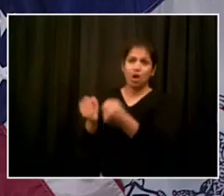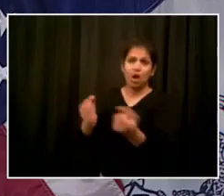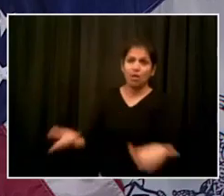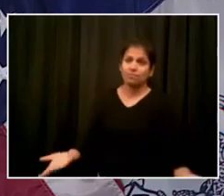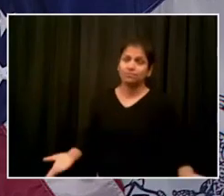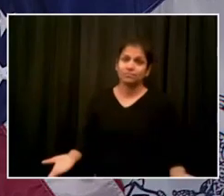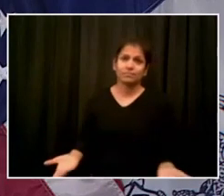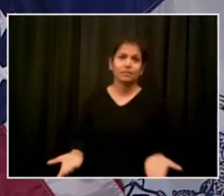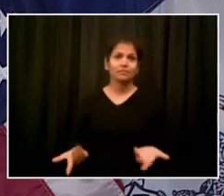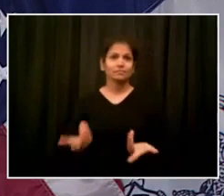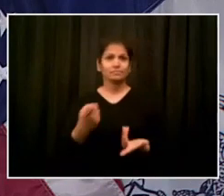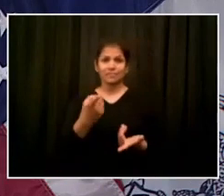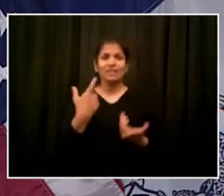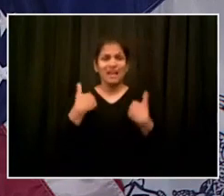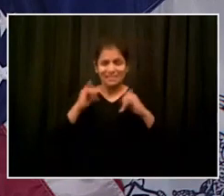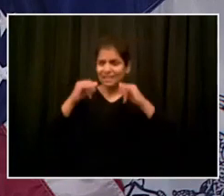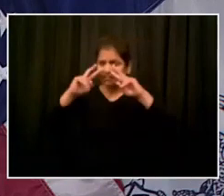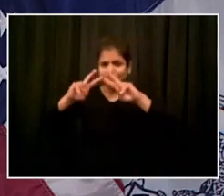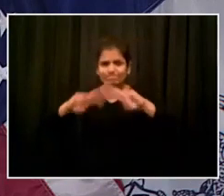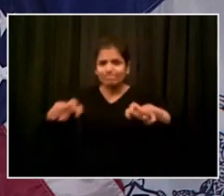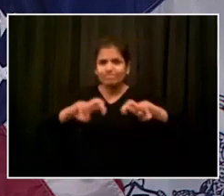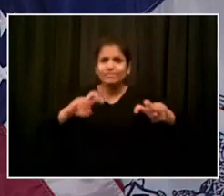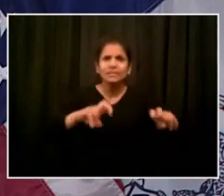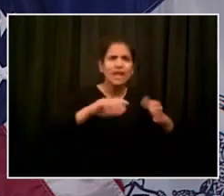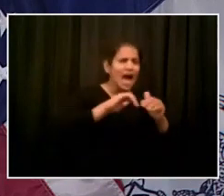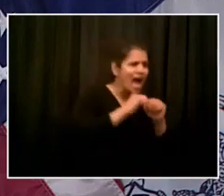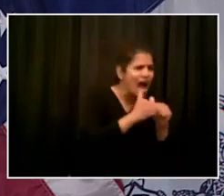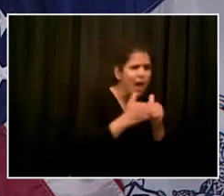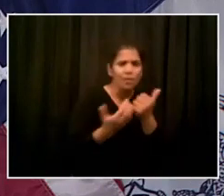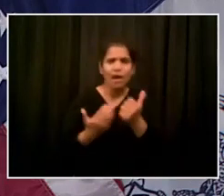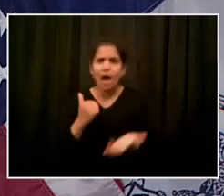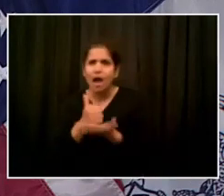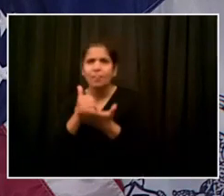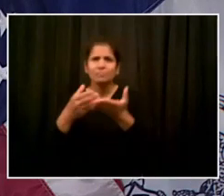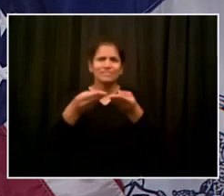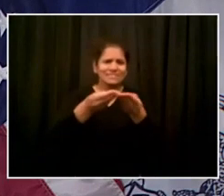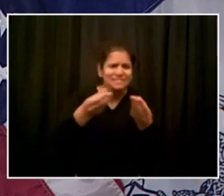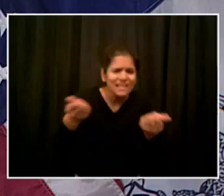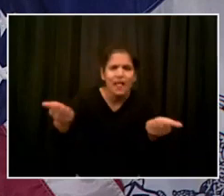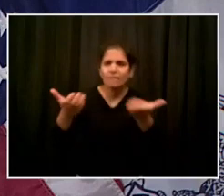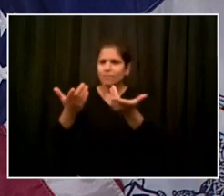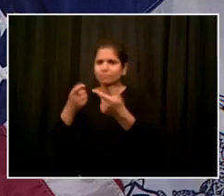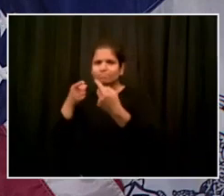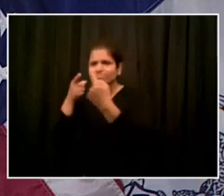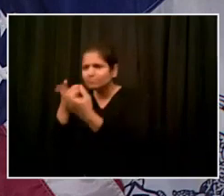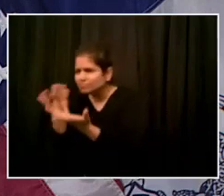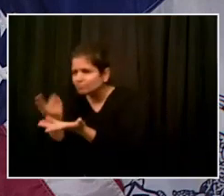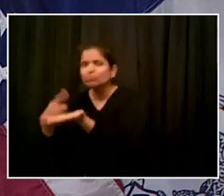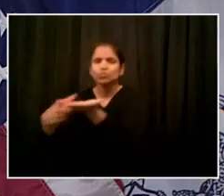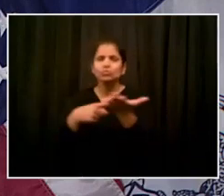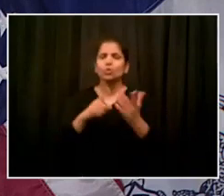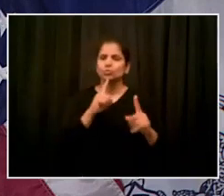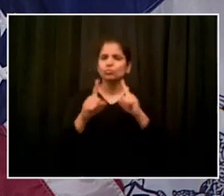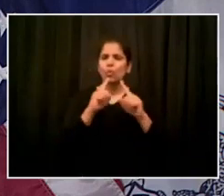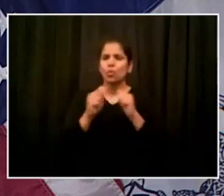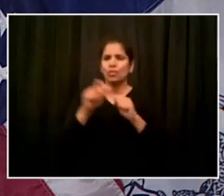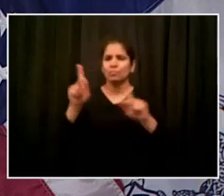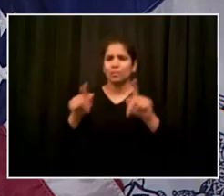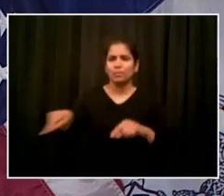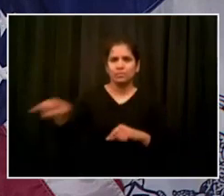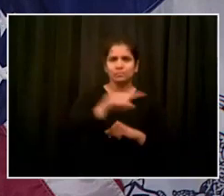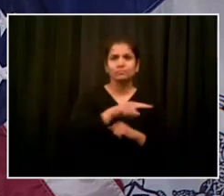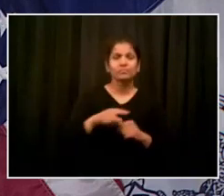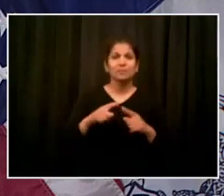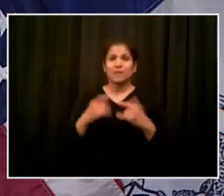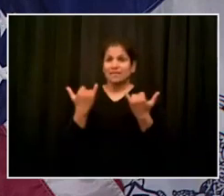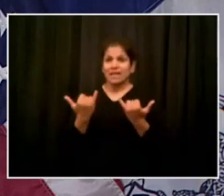can do and some things we can't do. So I always believe that people will make choices based on the options they have, and they'll